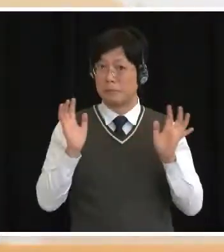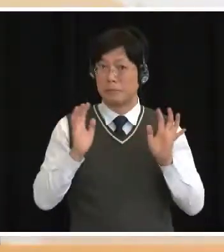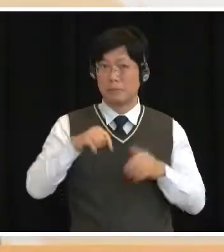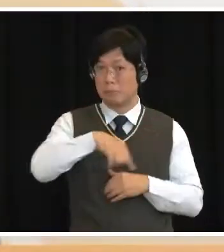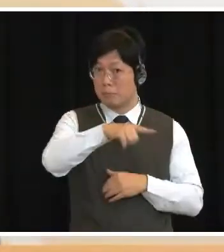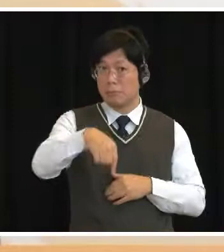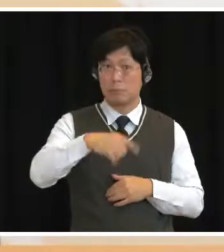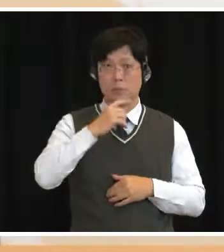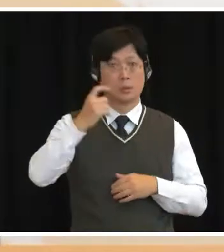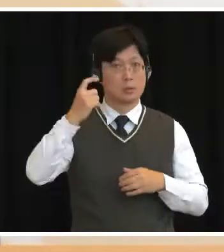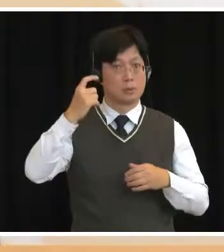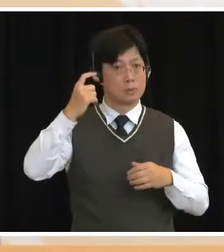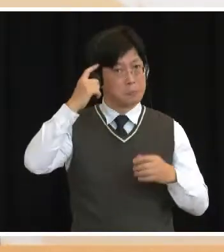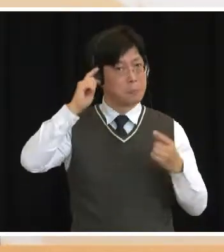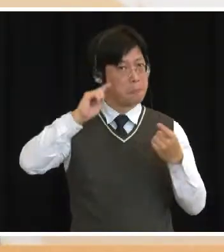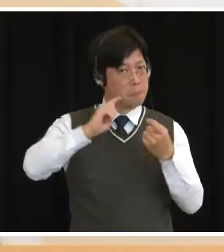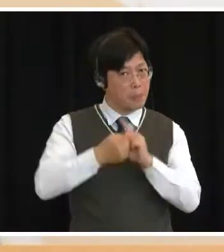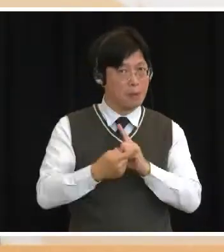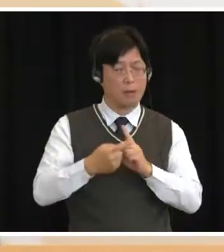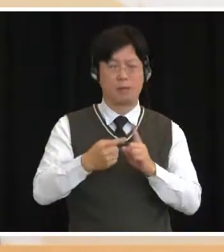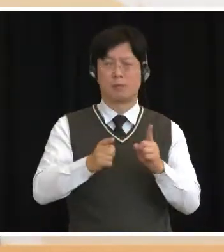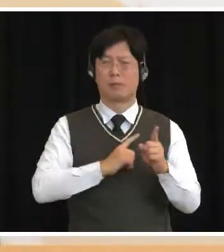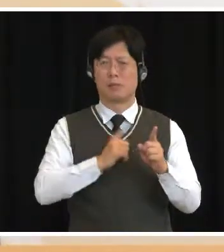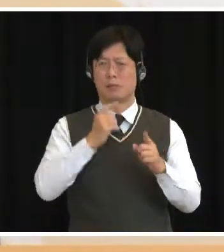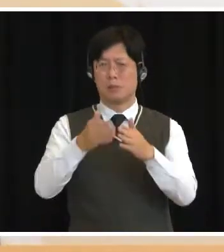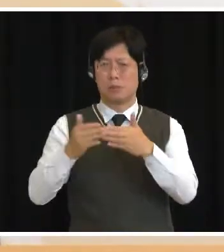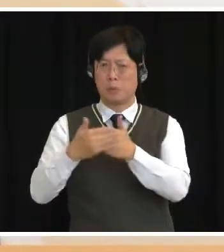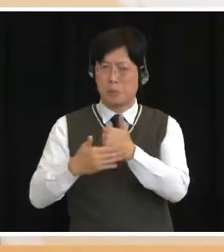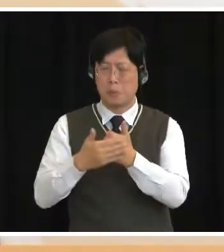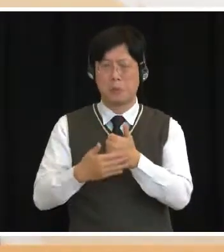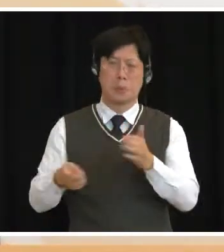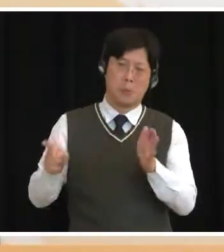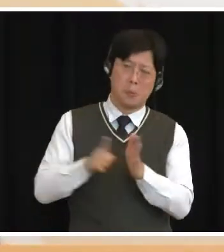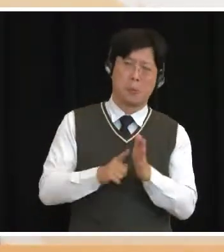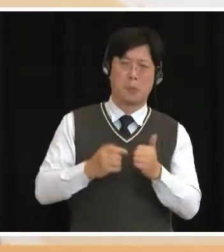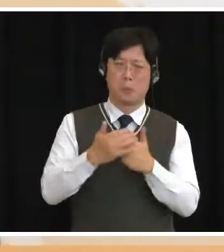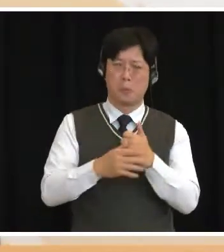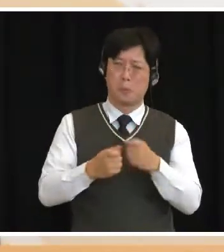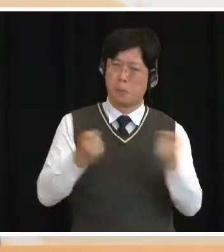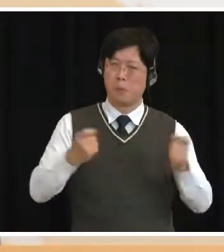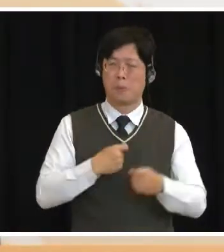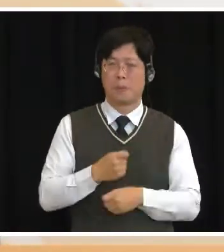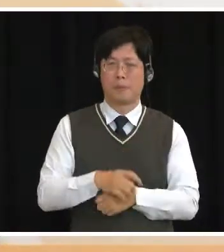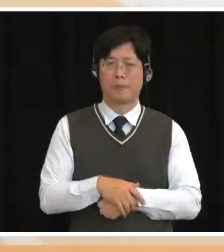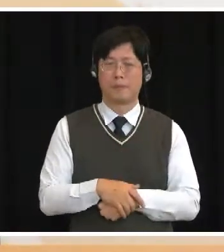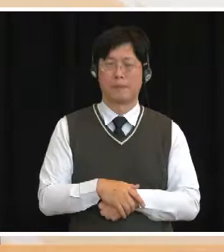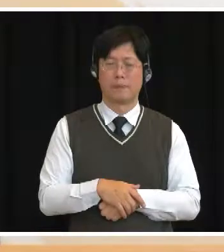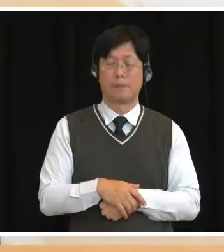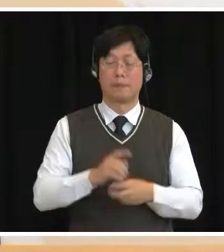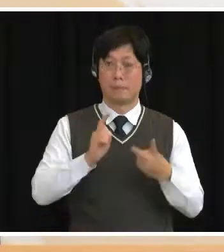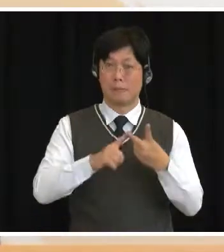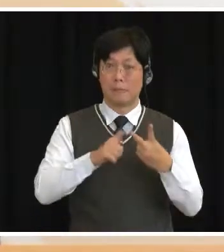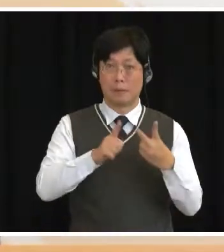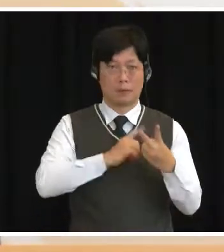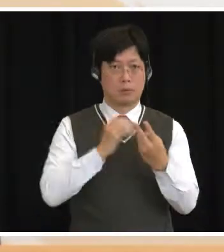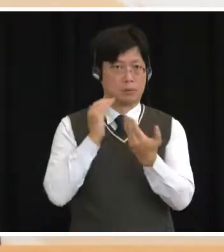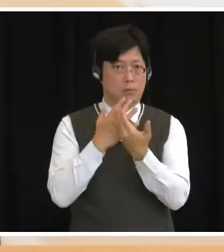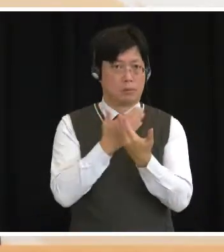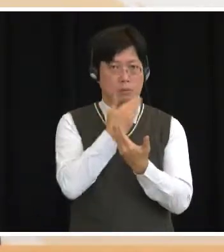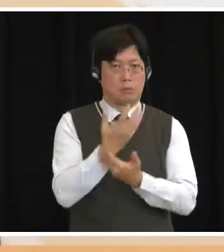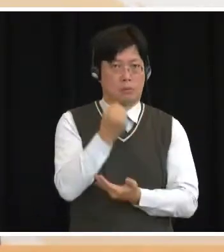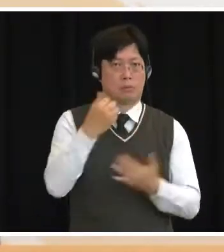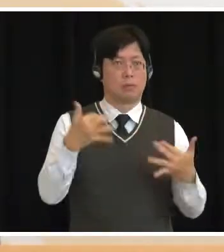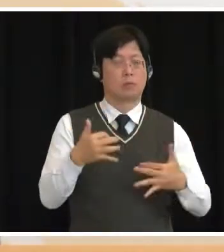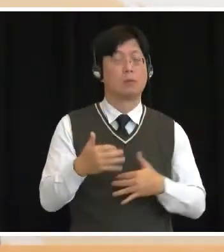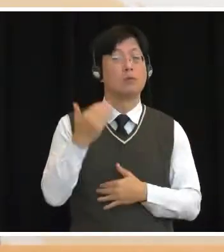protection for a long time. And there is also the matter of privacy. If you are an 18-year-old girl,